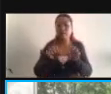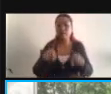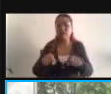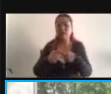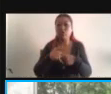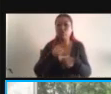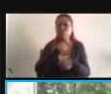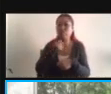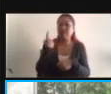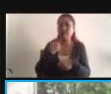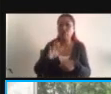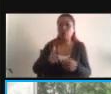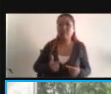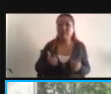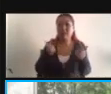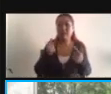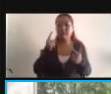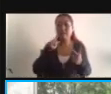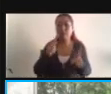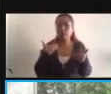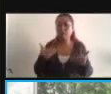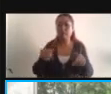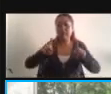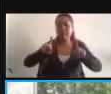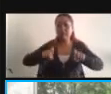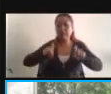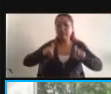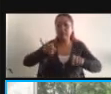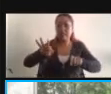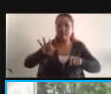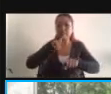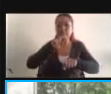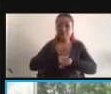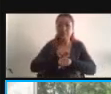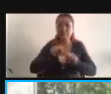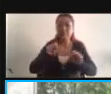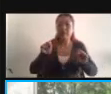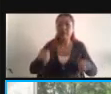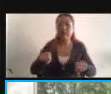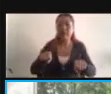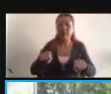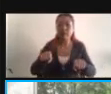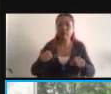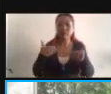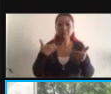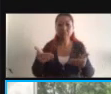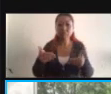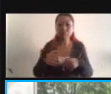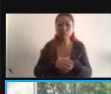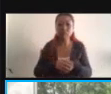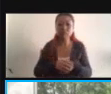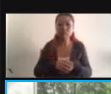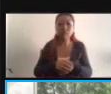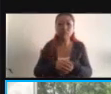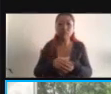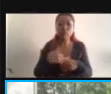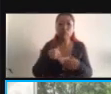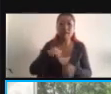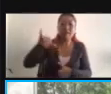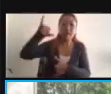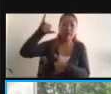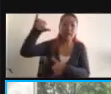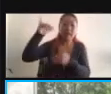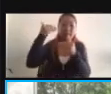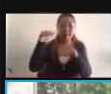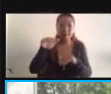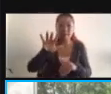their lives to test out whether we can orbit the Earth. And there was also a height limit, 5 feet 11